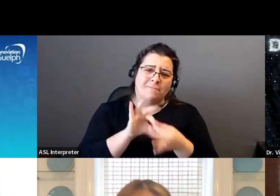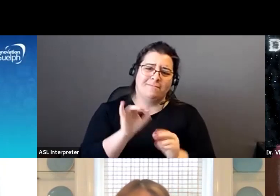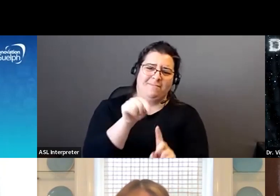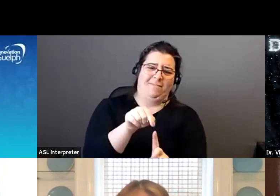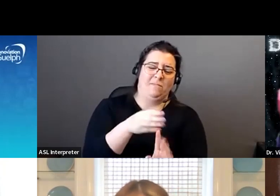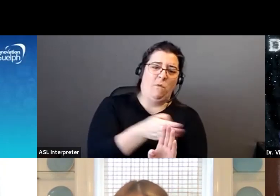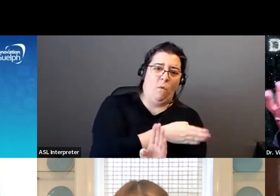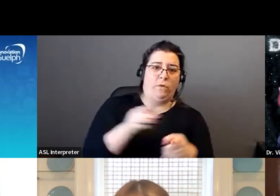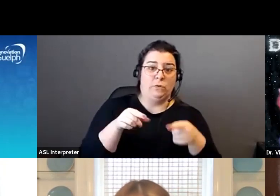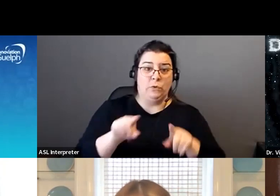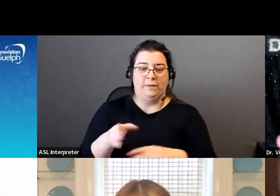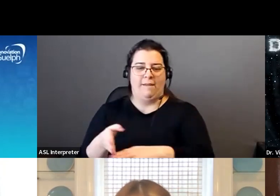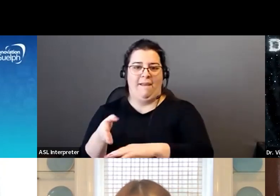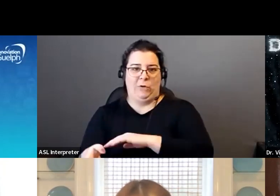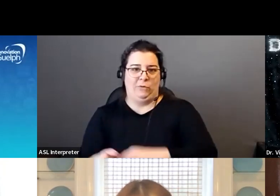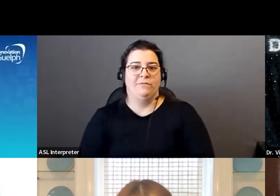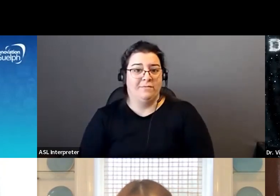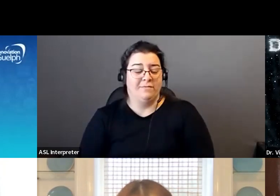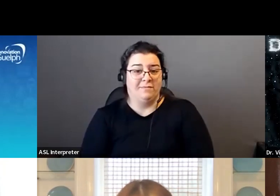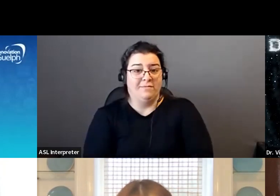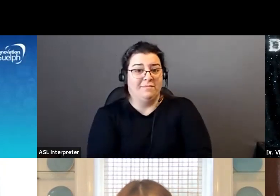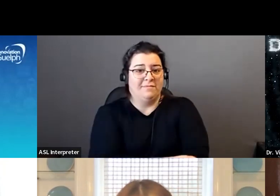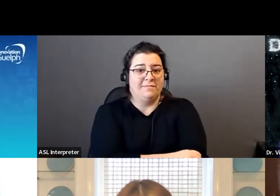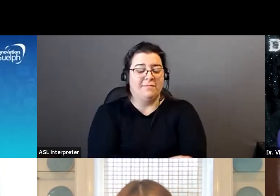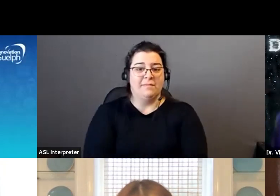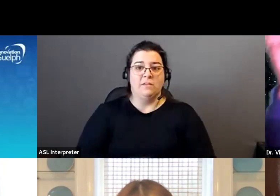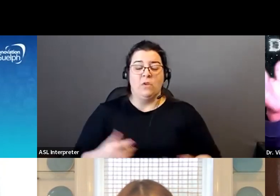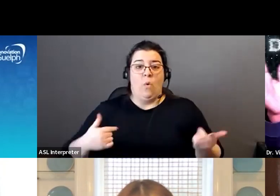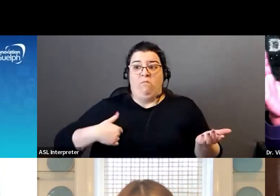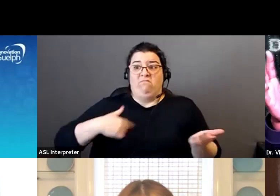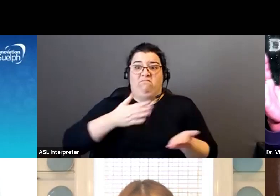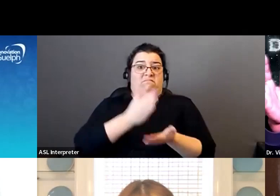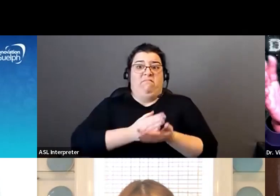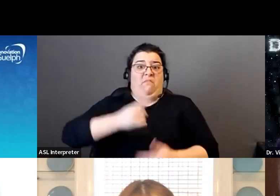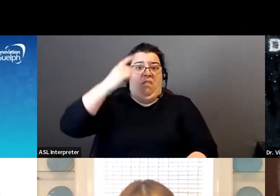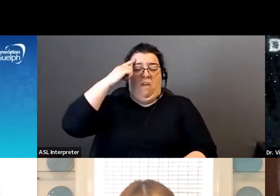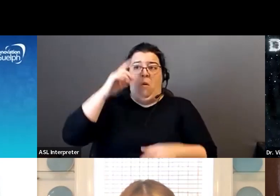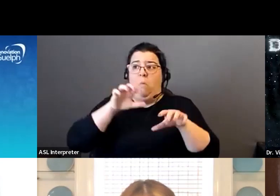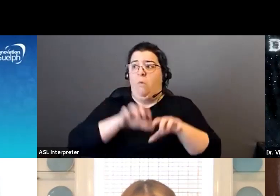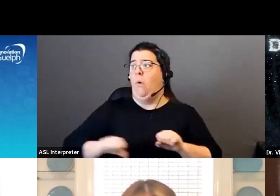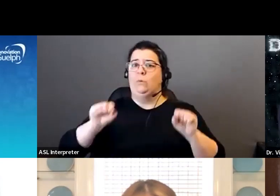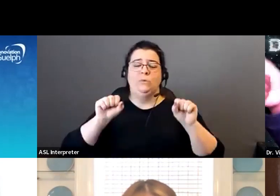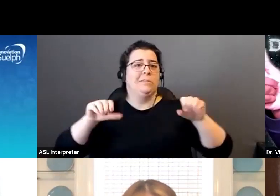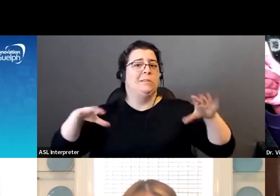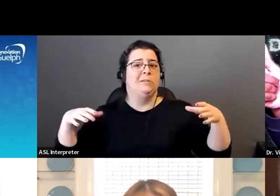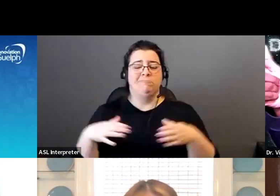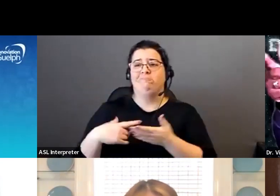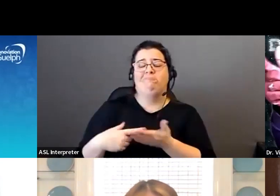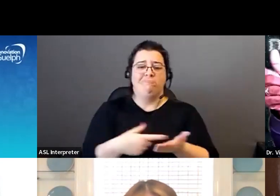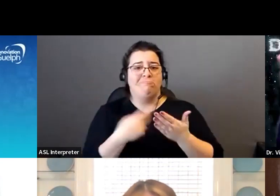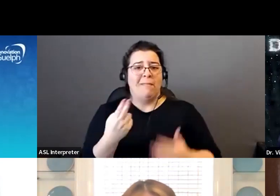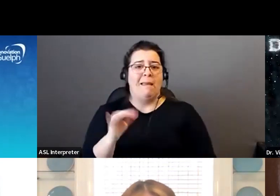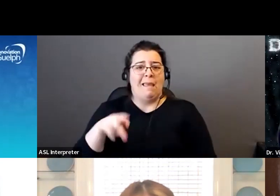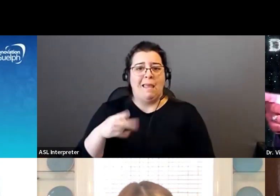So now I've got 10 people who are going to be talking about hip hop music that I never thought about. But again, this person said, hey,